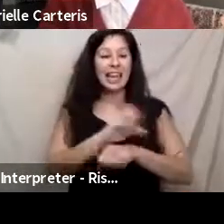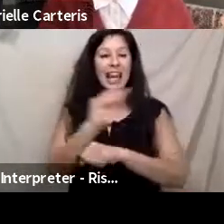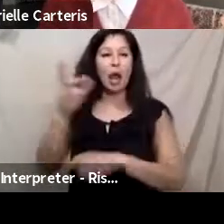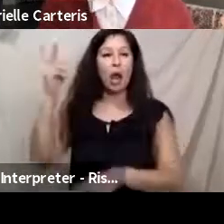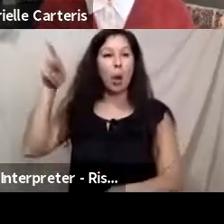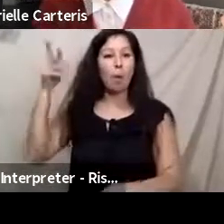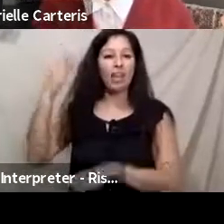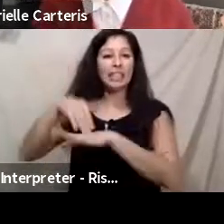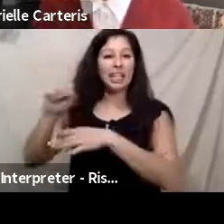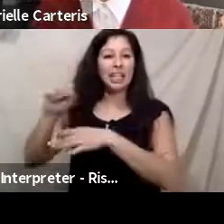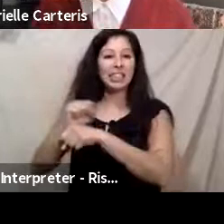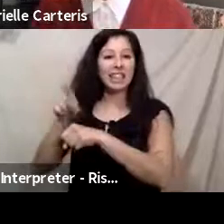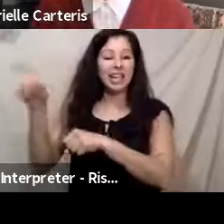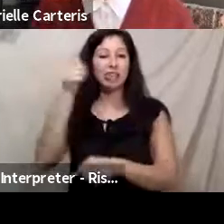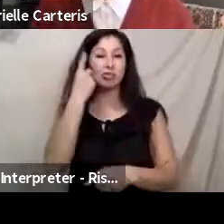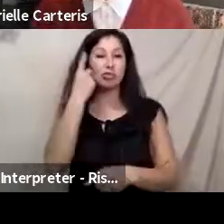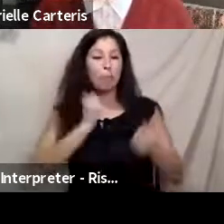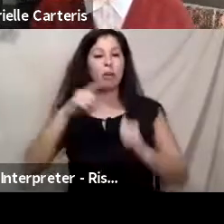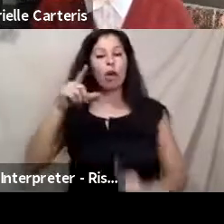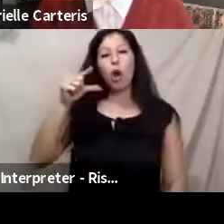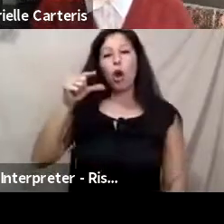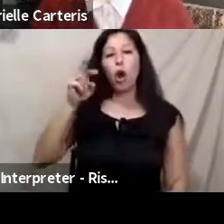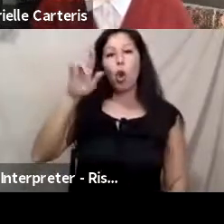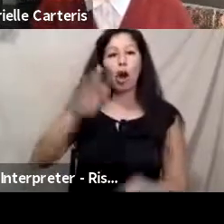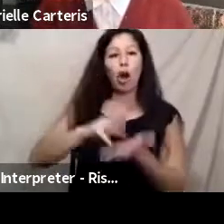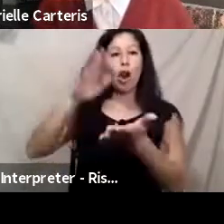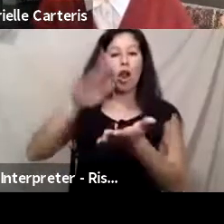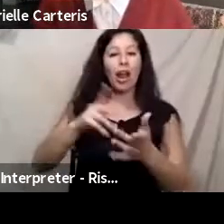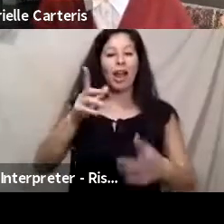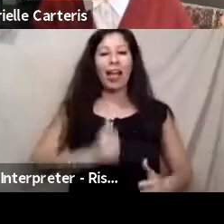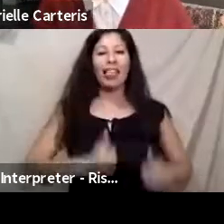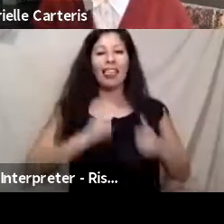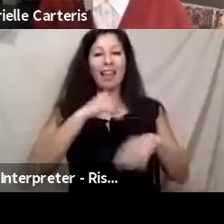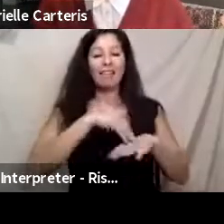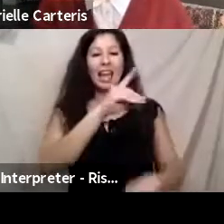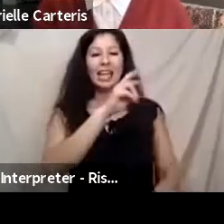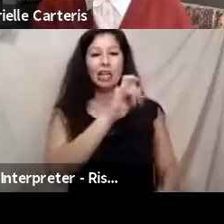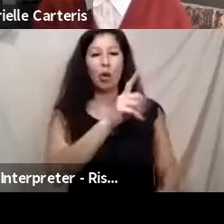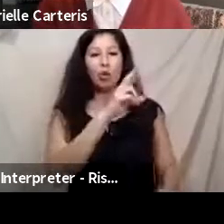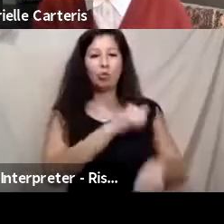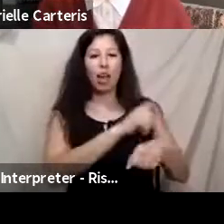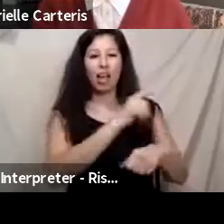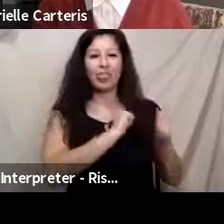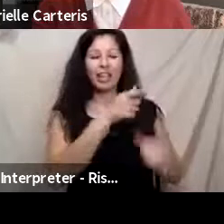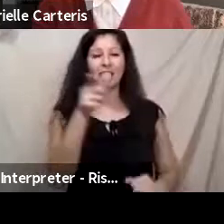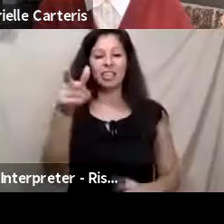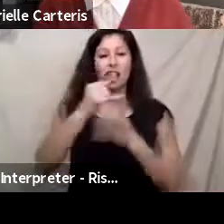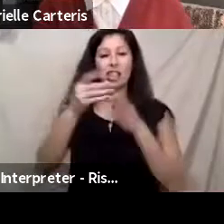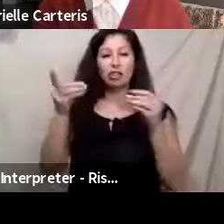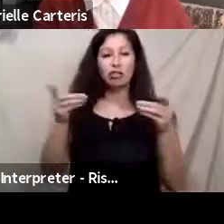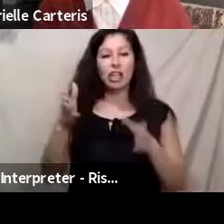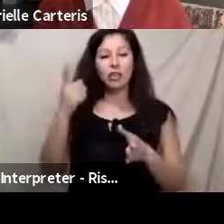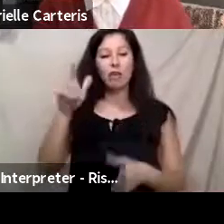she recently performed in Gloria, A Life at the Darrell Roth Theater. She is the artistic director of Native Voices at the